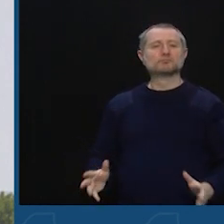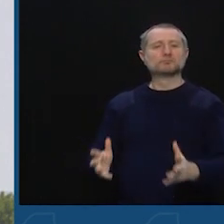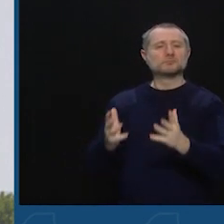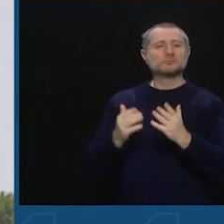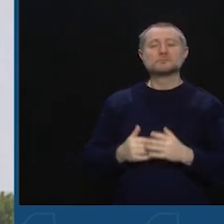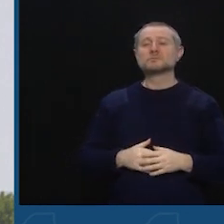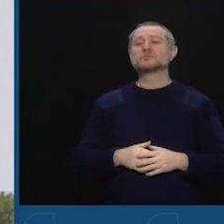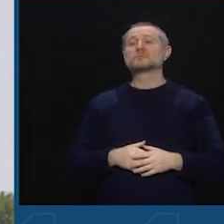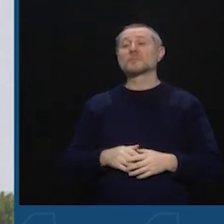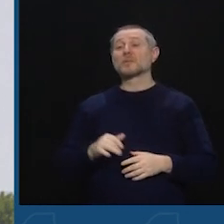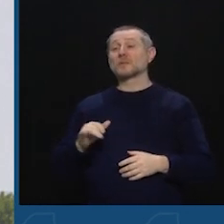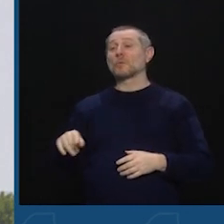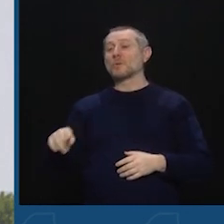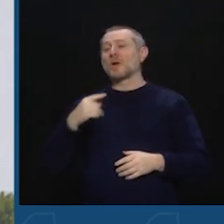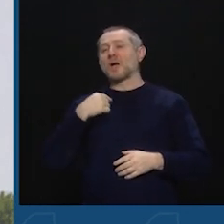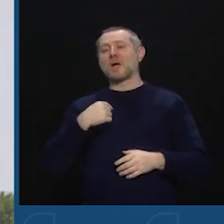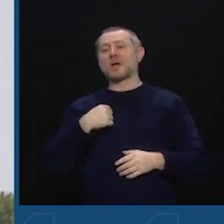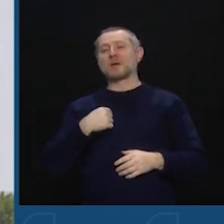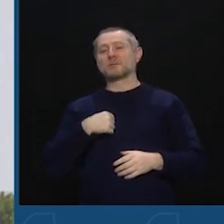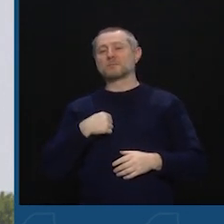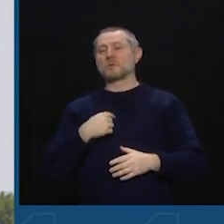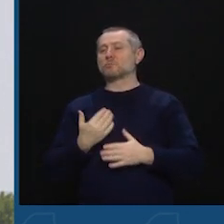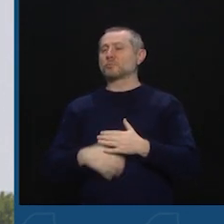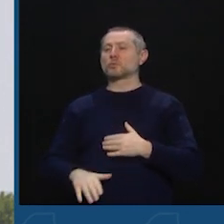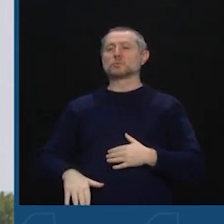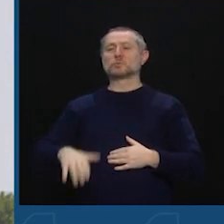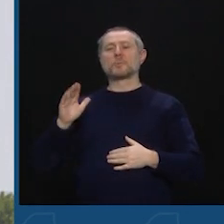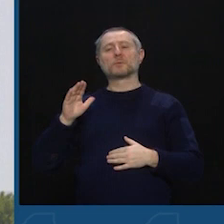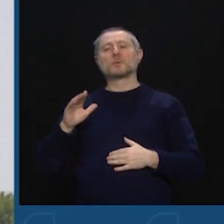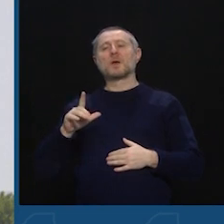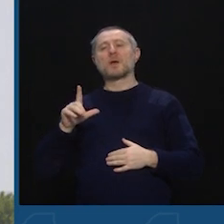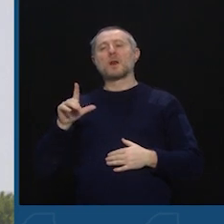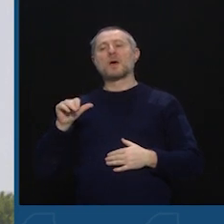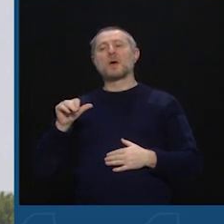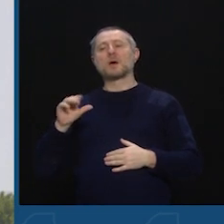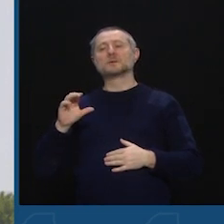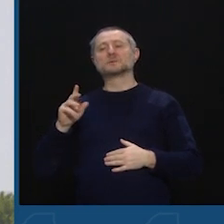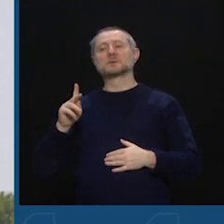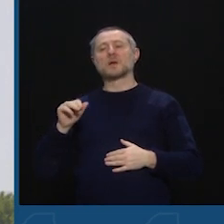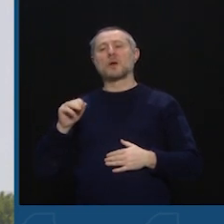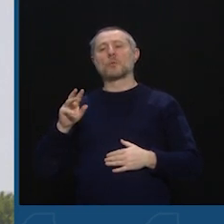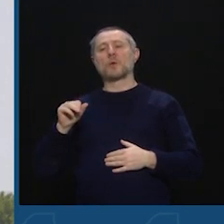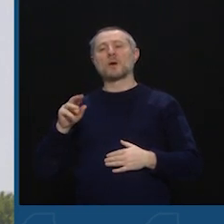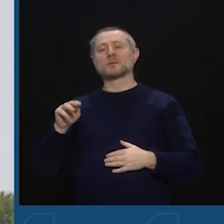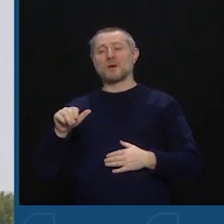mentioned, I come from Buffalo, actually born in Lackawanna, not far from the steel plant where my dad made